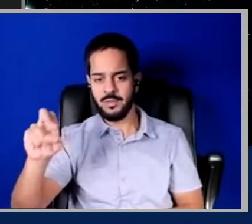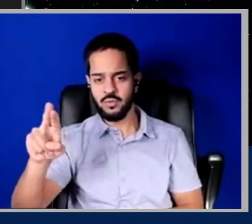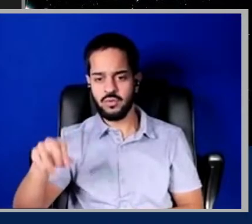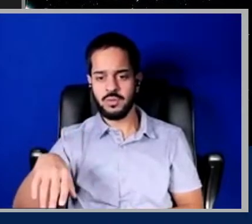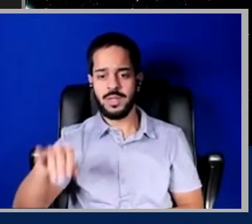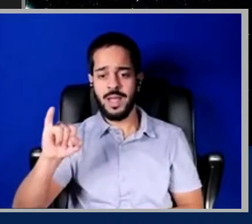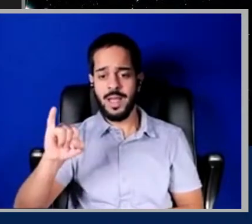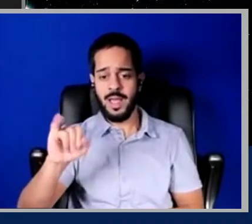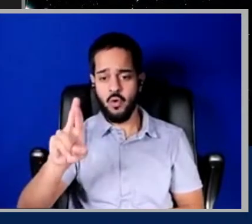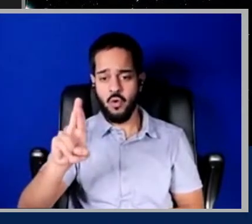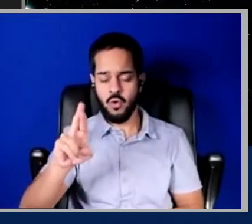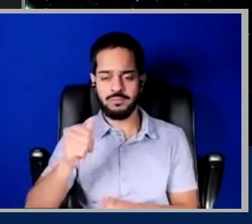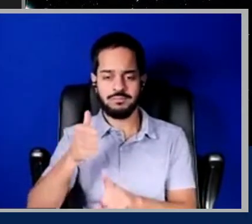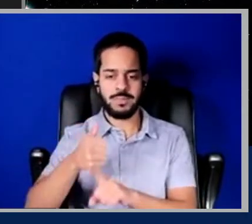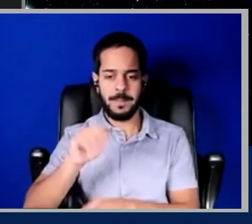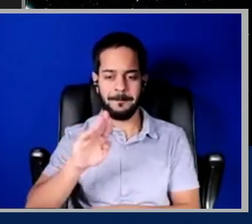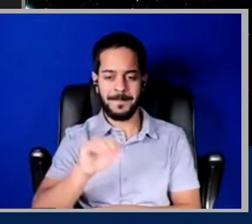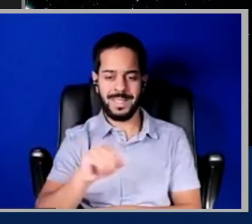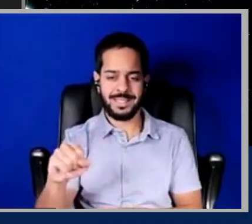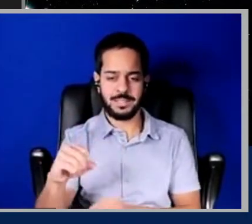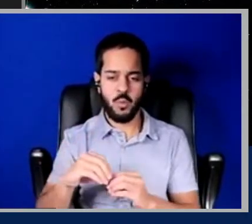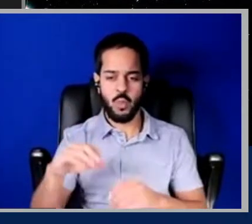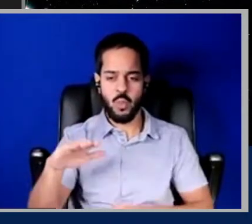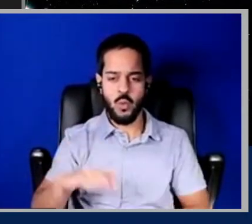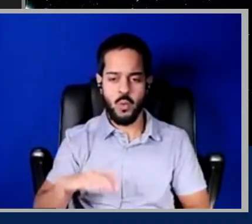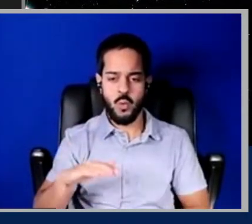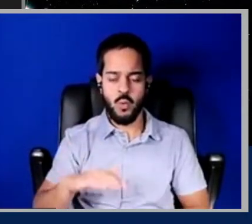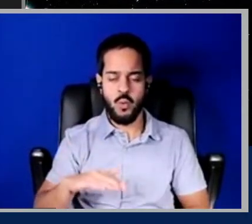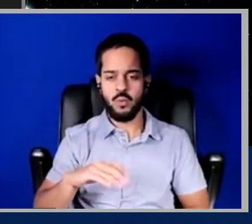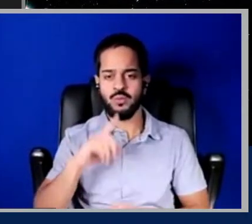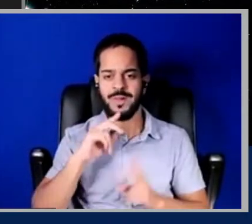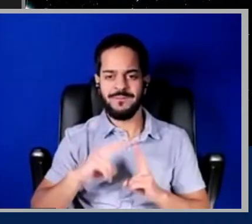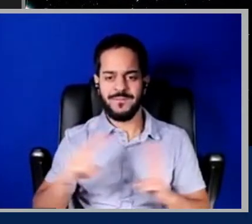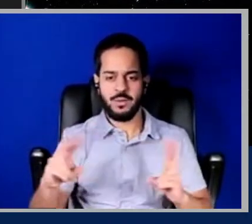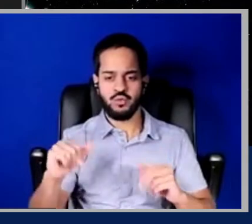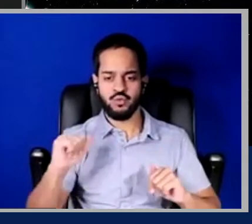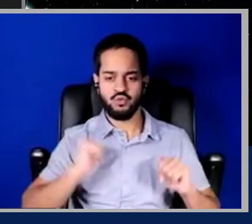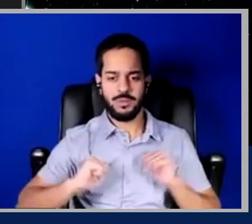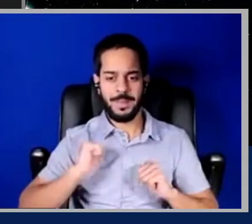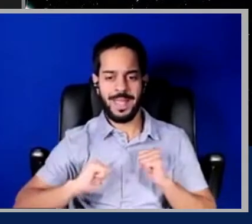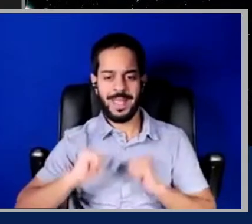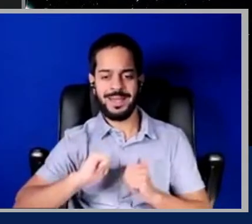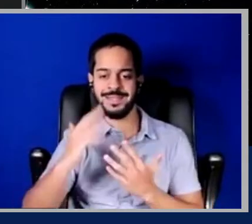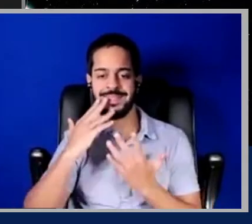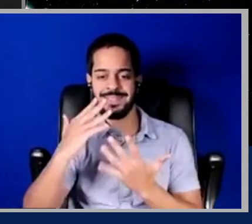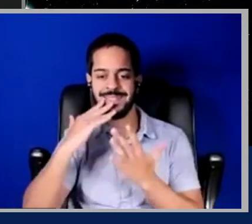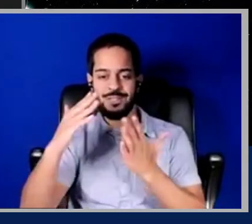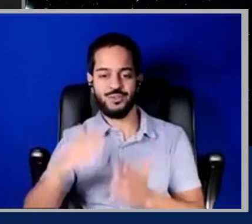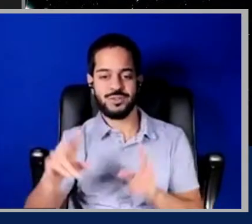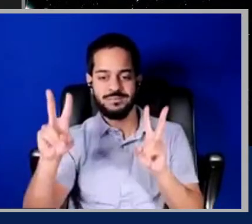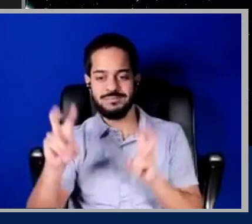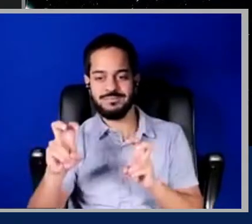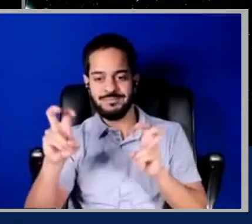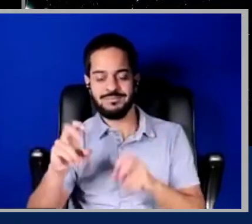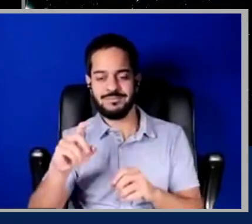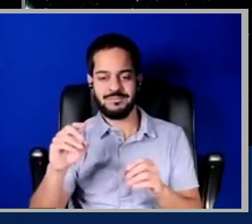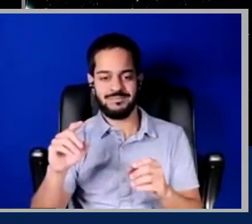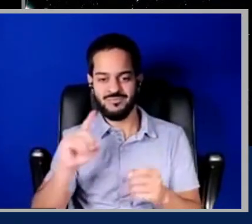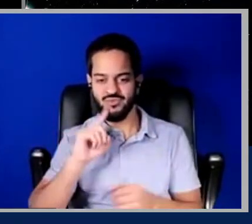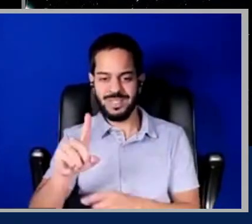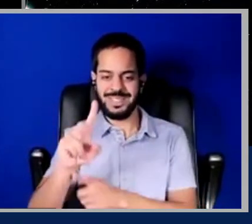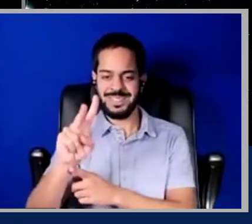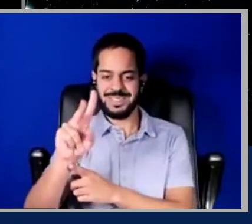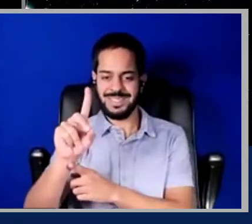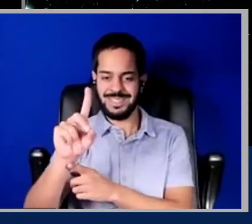will be your bass. Now, these are all very dramatic singers, if you will. So we're talking true divas here. But you're going